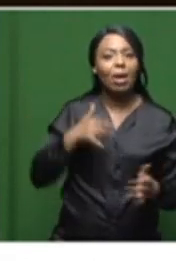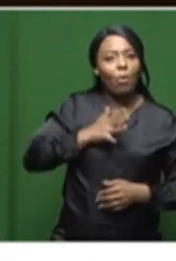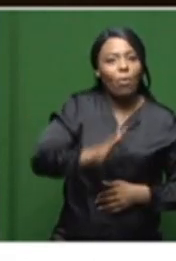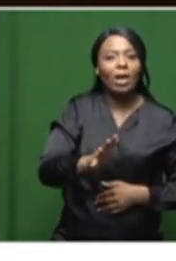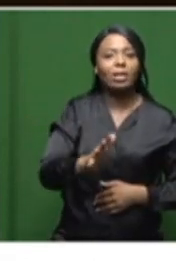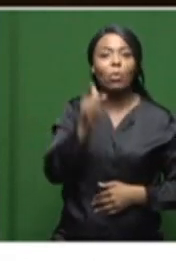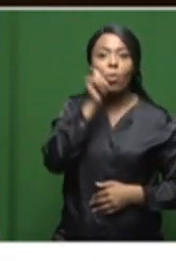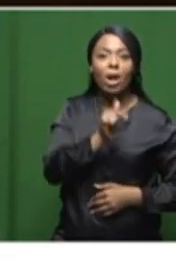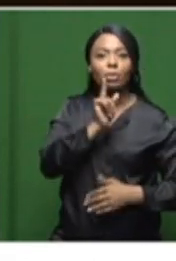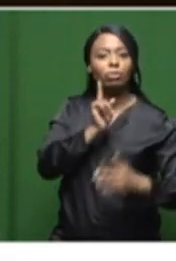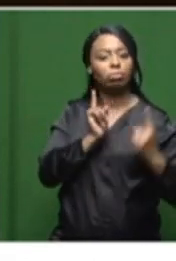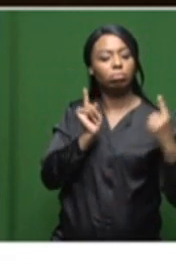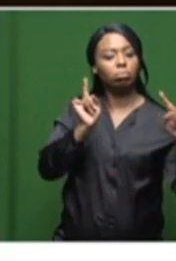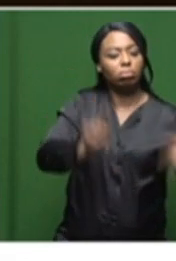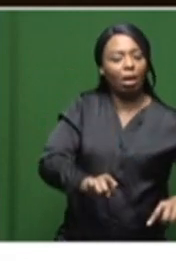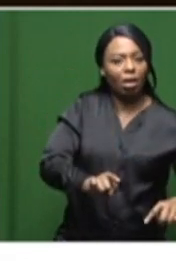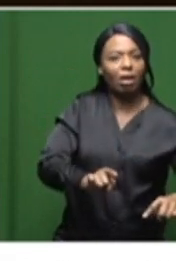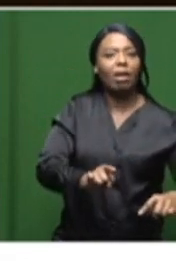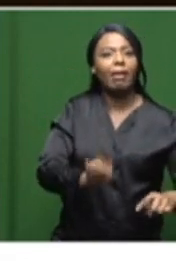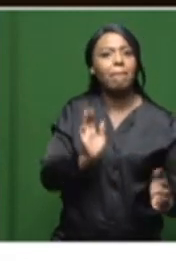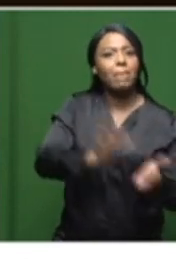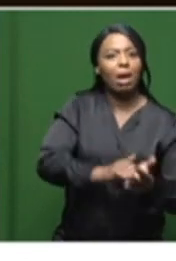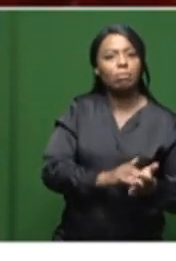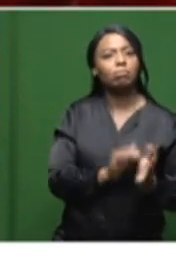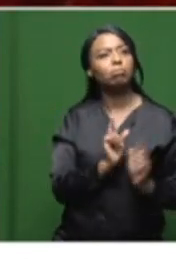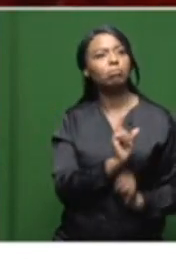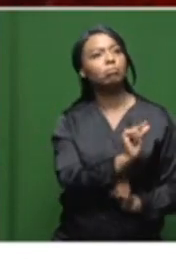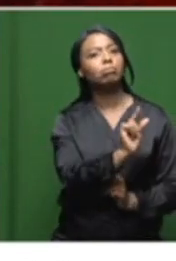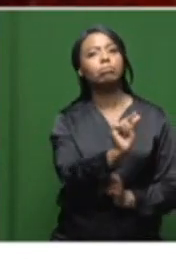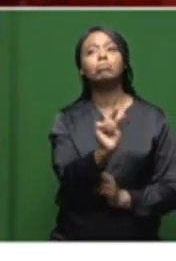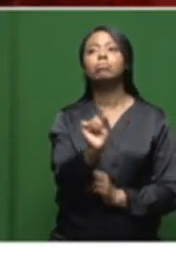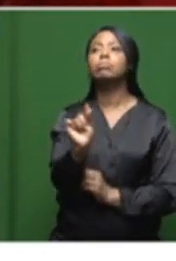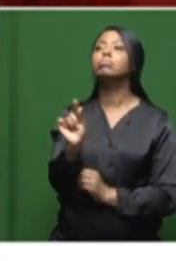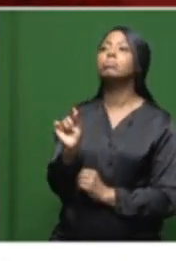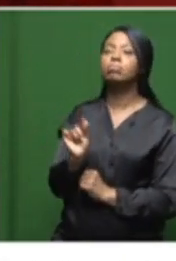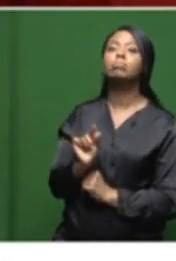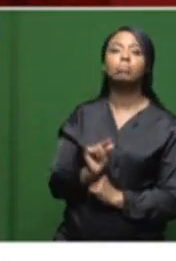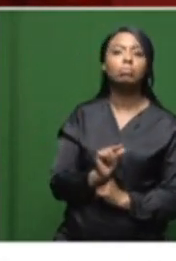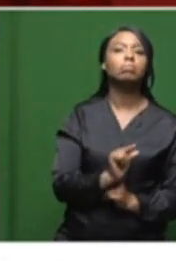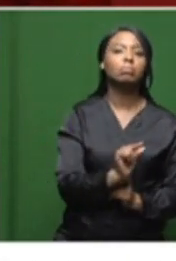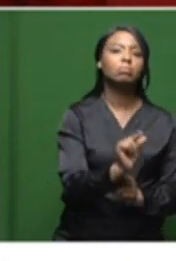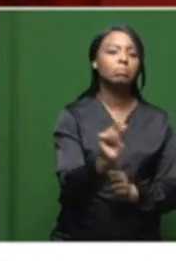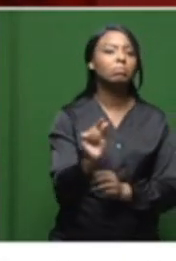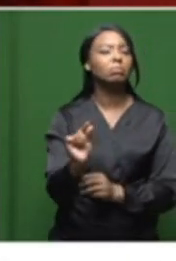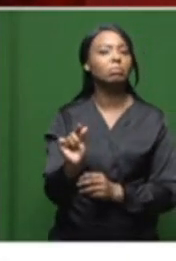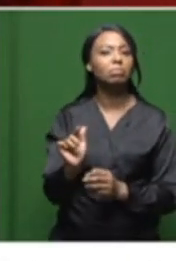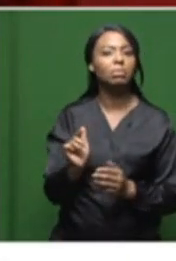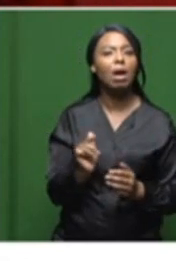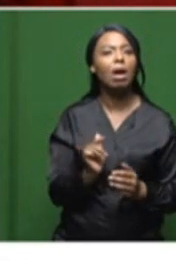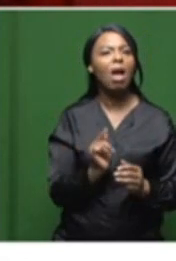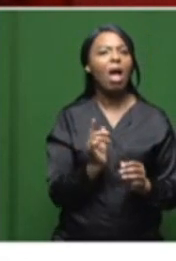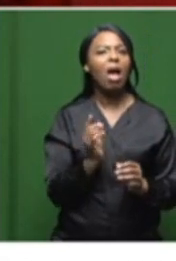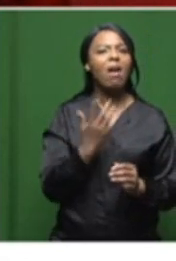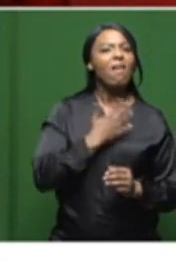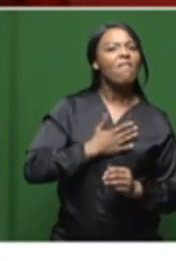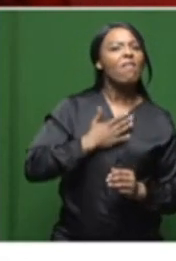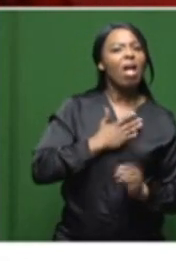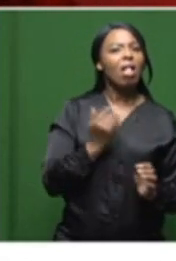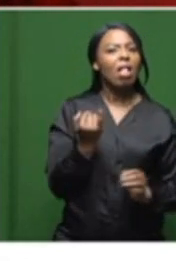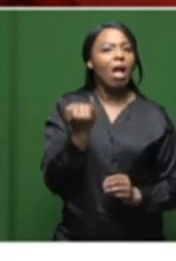and I wanted to also have elements of my actual home in